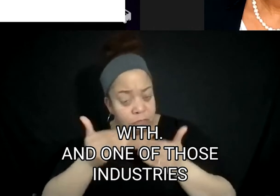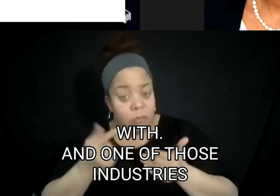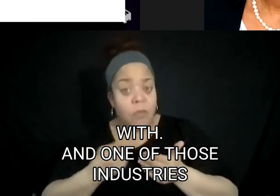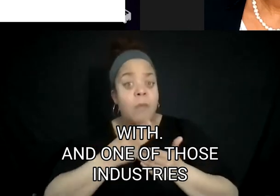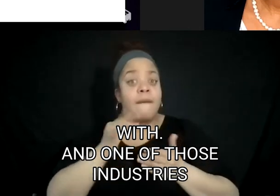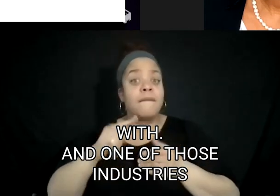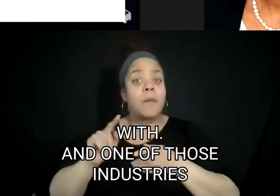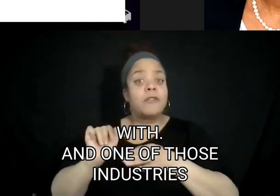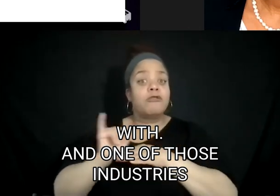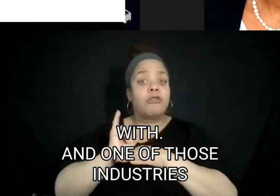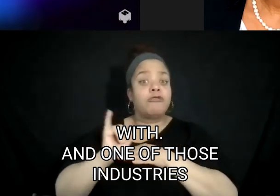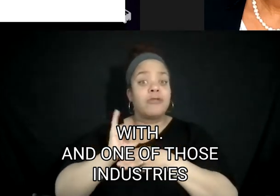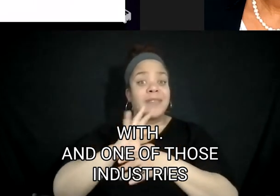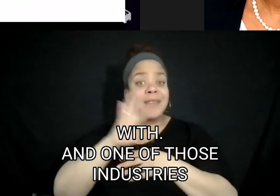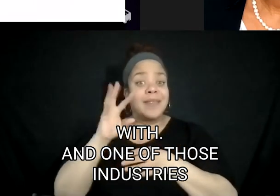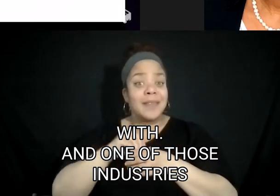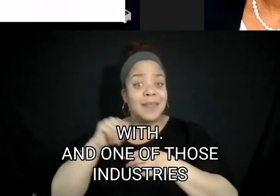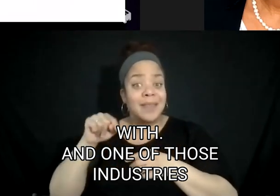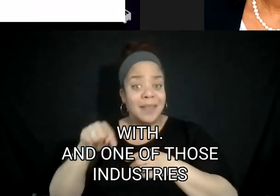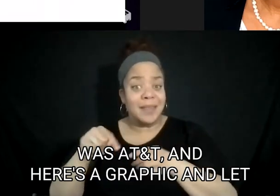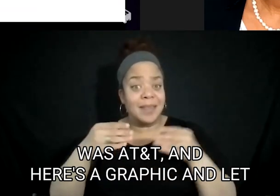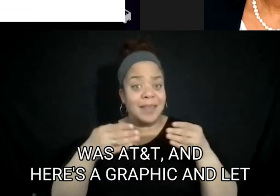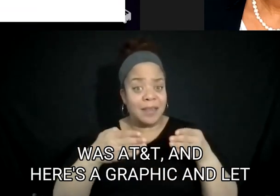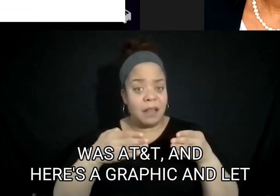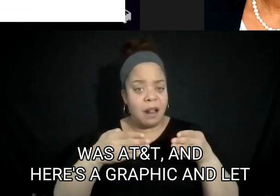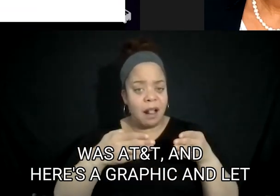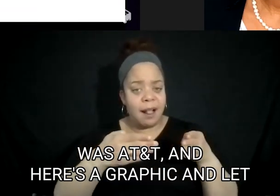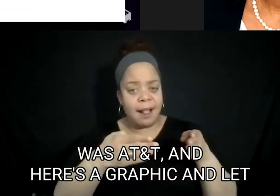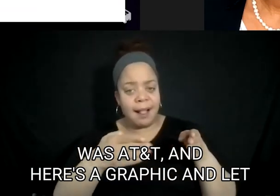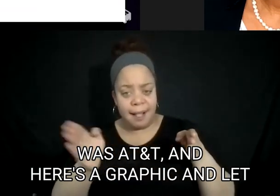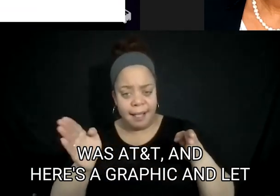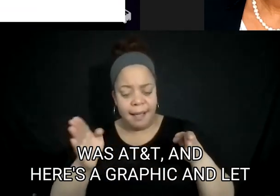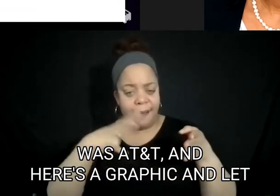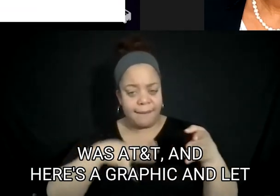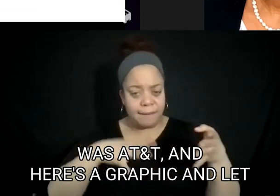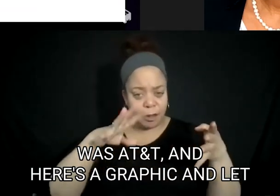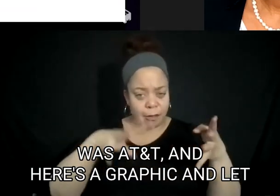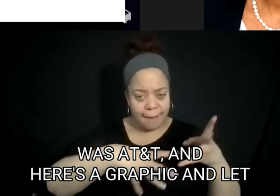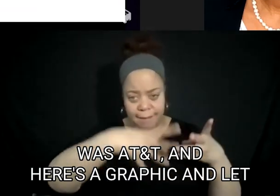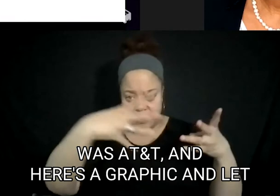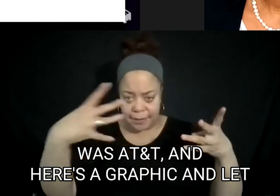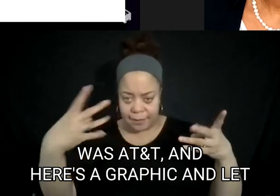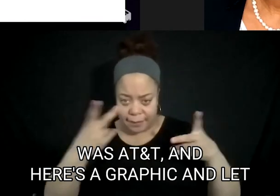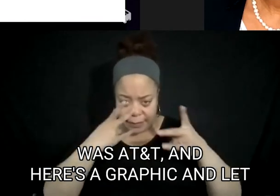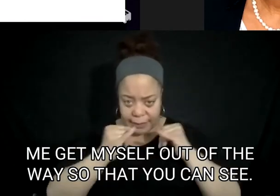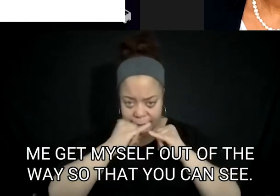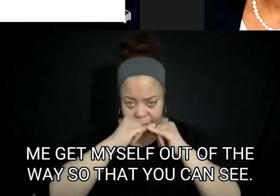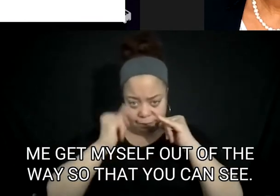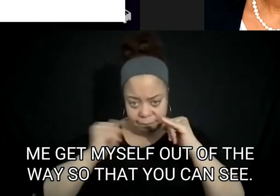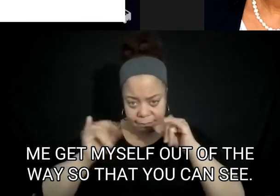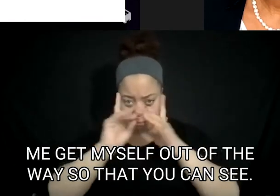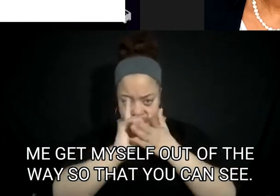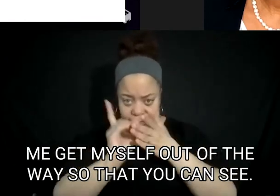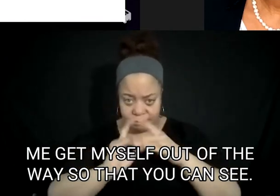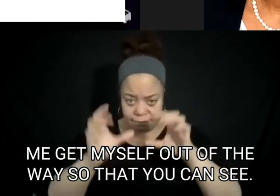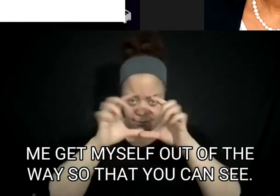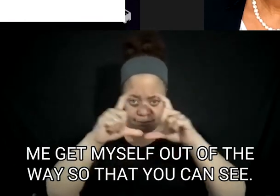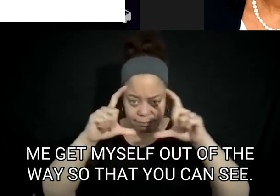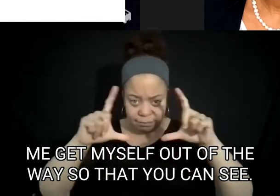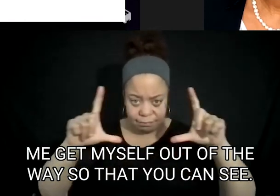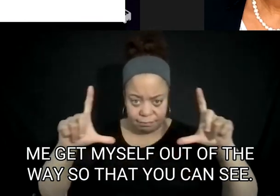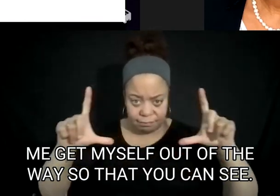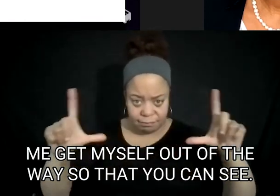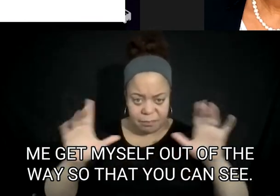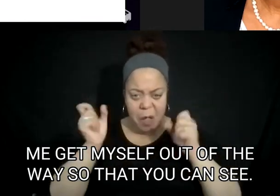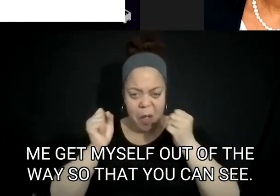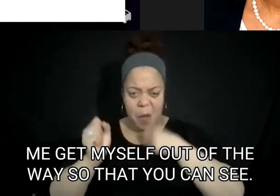me get myself out of the way so that you can see. Speaking of media consolidation, you know, AT&T started out as a natural